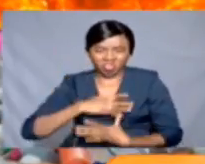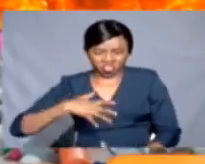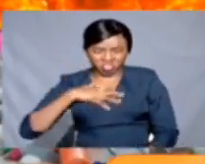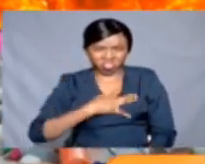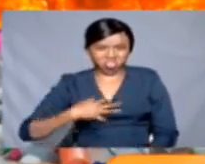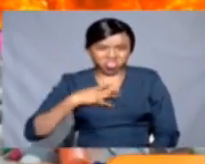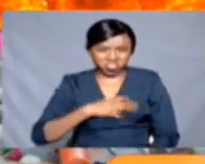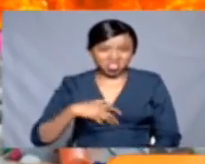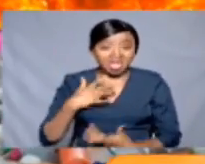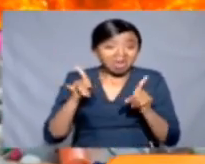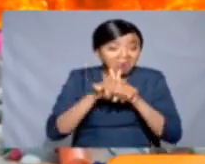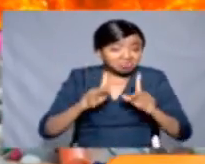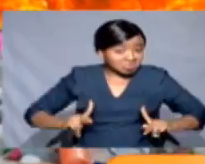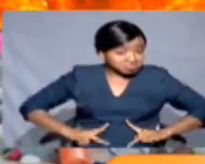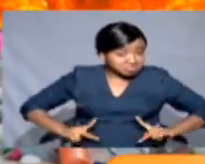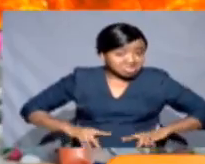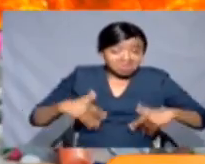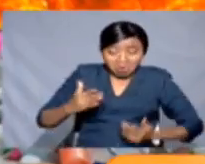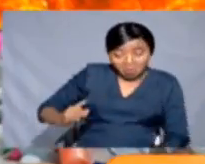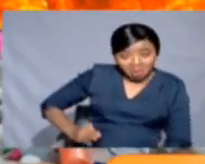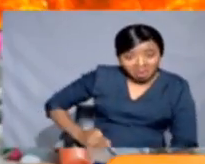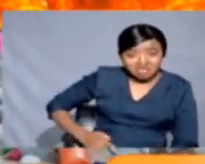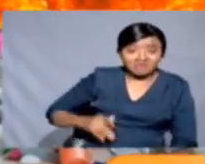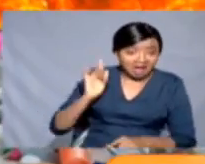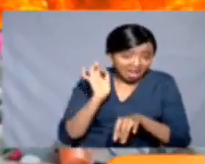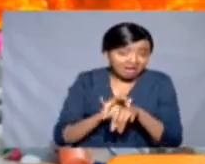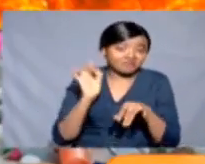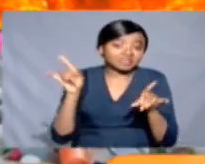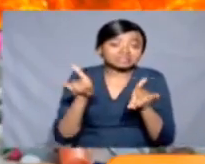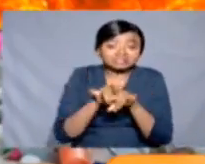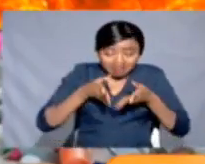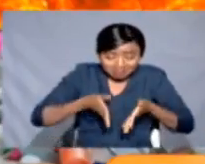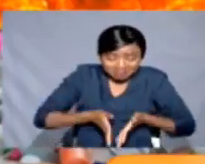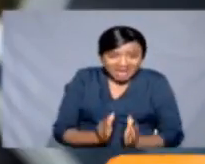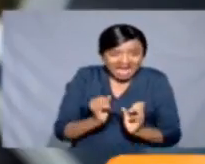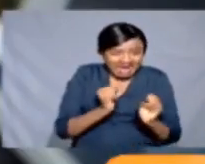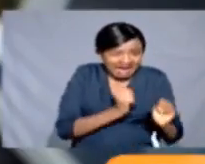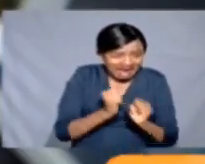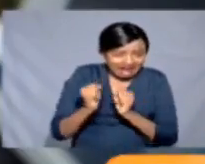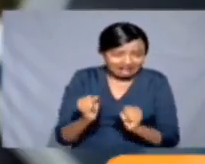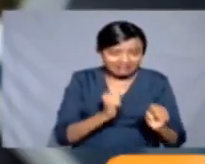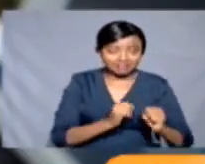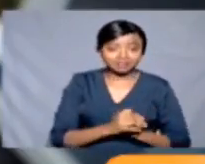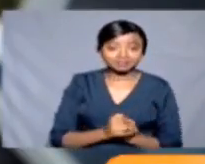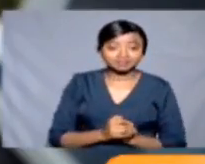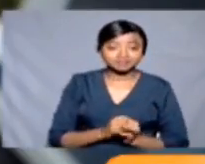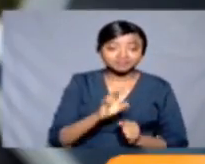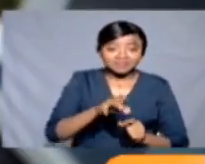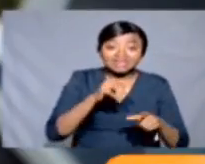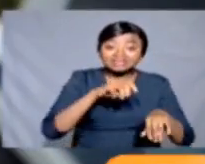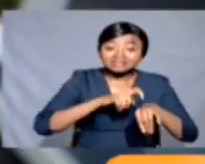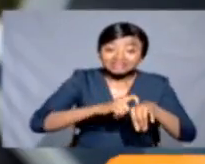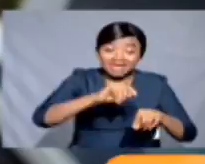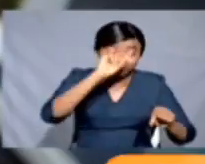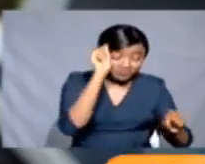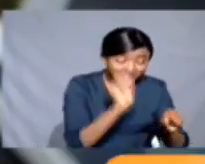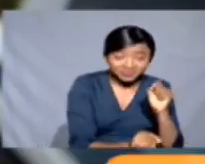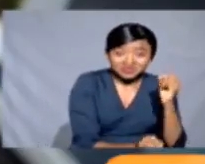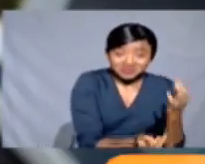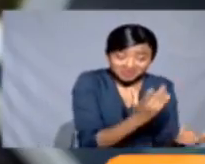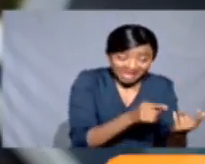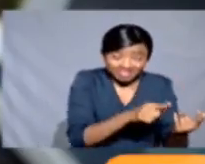system, kidney or liver, and in the reproductive and development system. The issue of open burning is worse than leaving